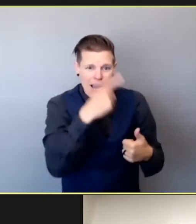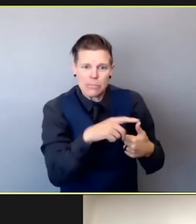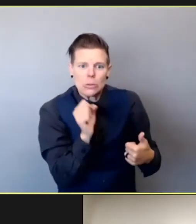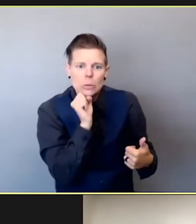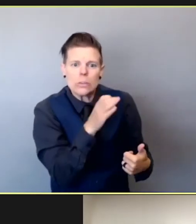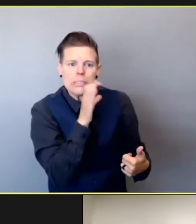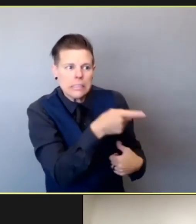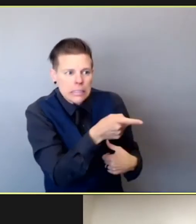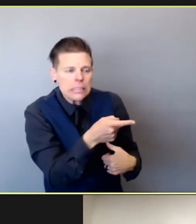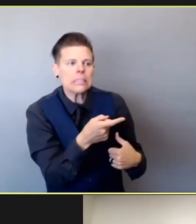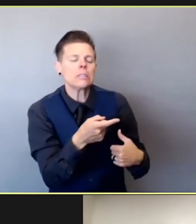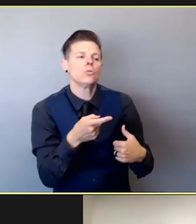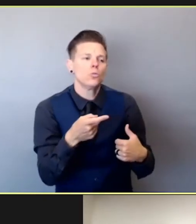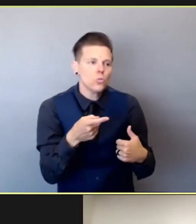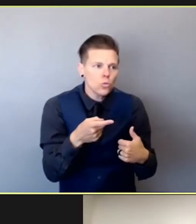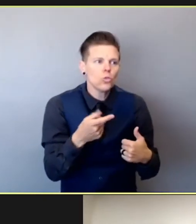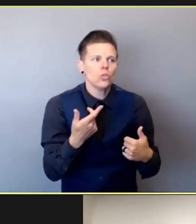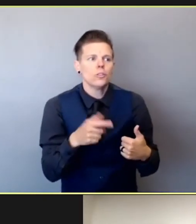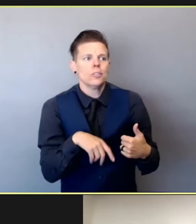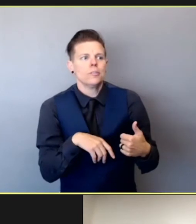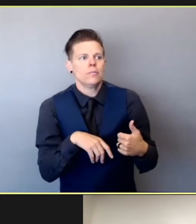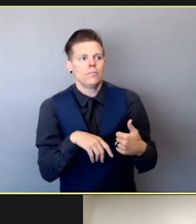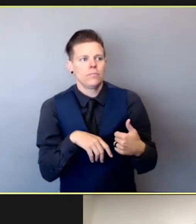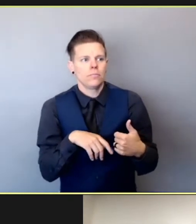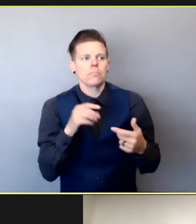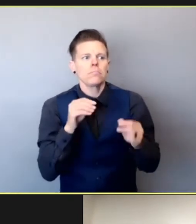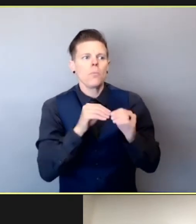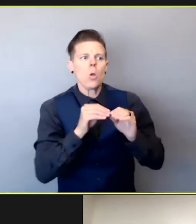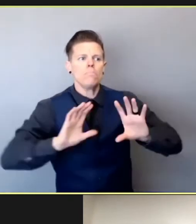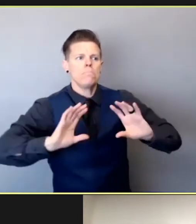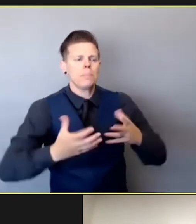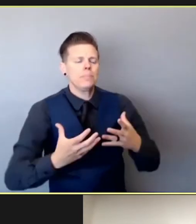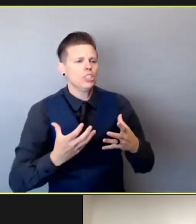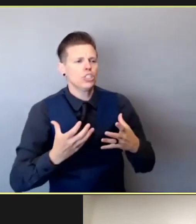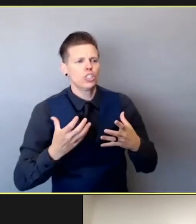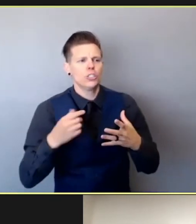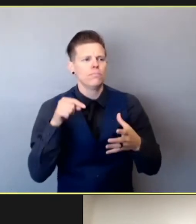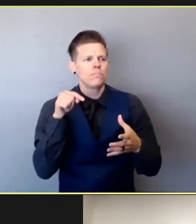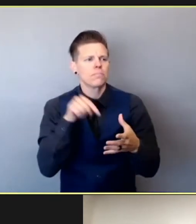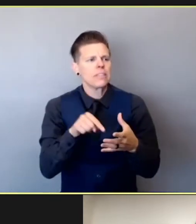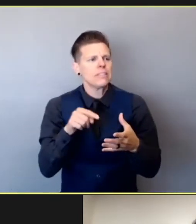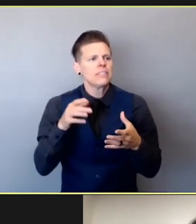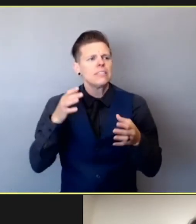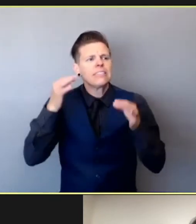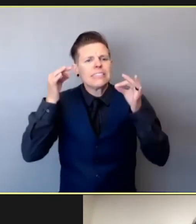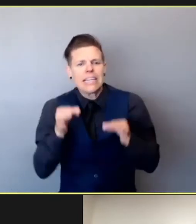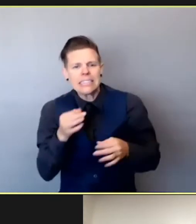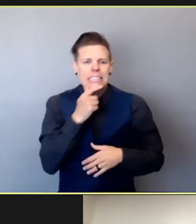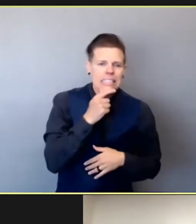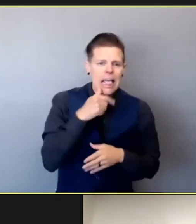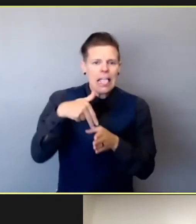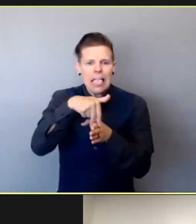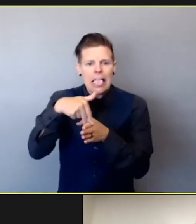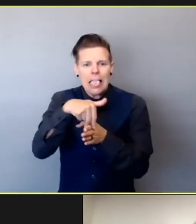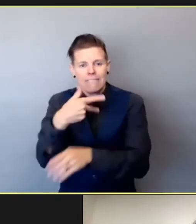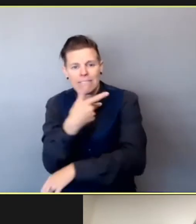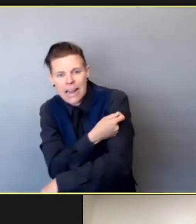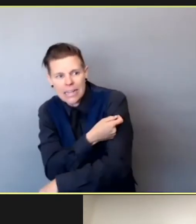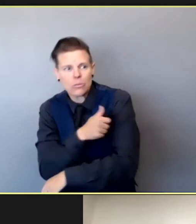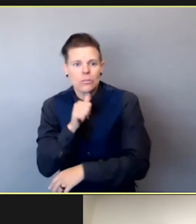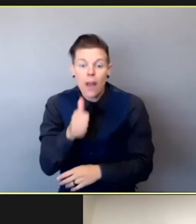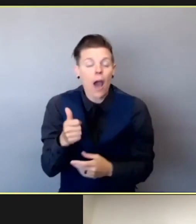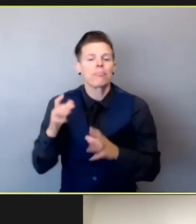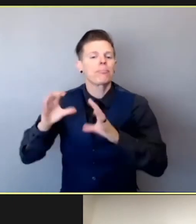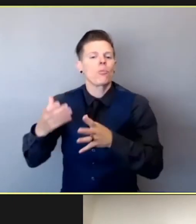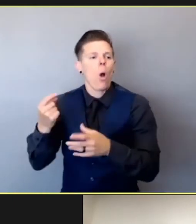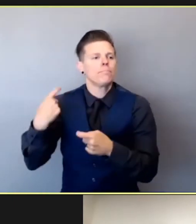was lower populations that aren't getting vaccinated. So that is Hispanic, Latino populations,